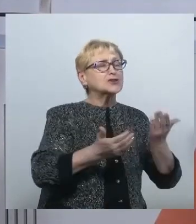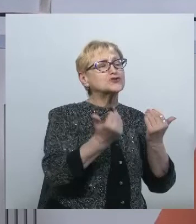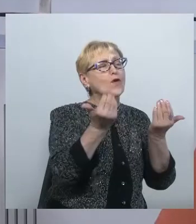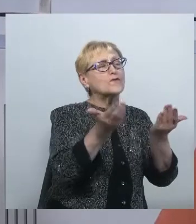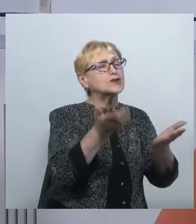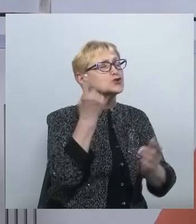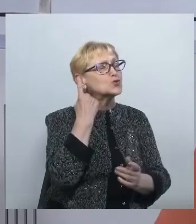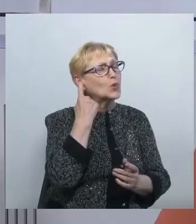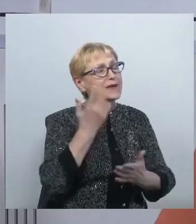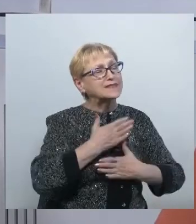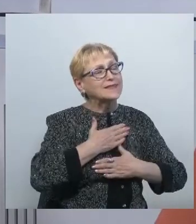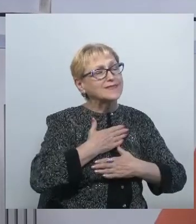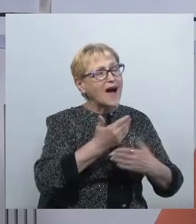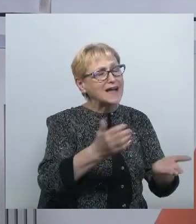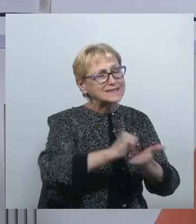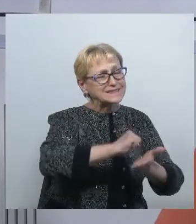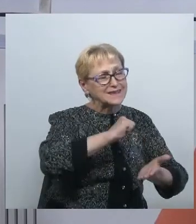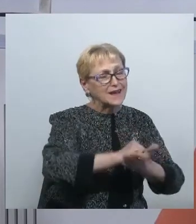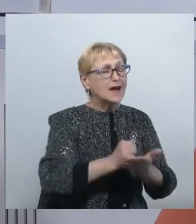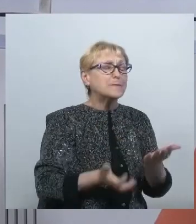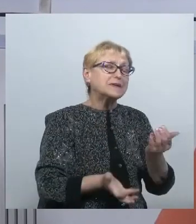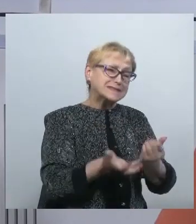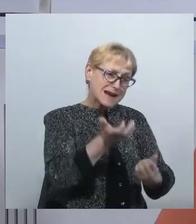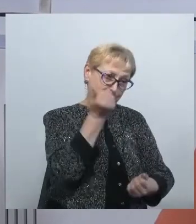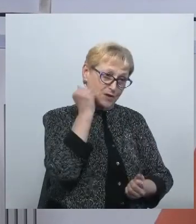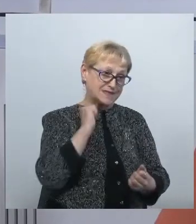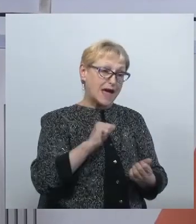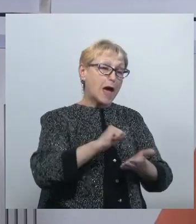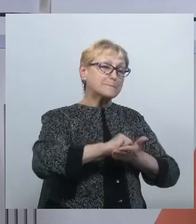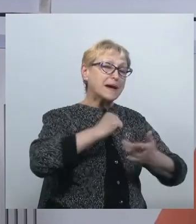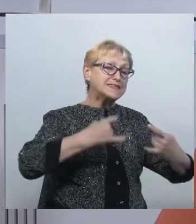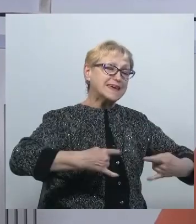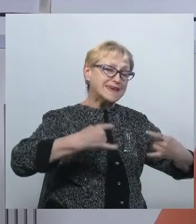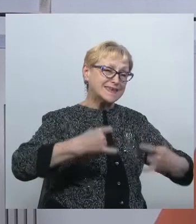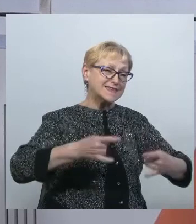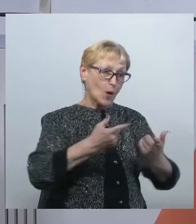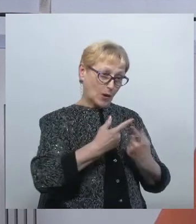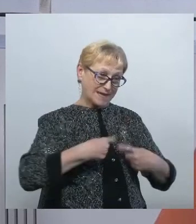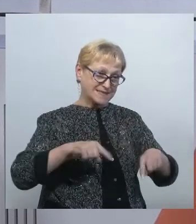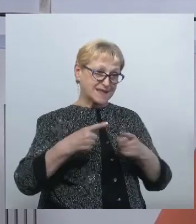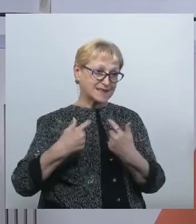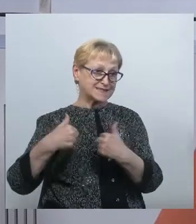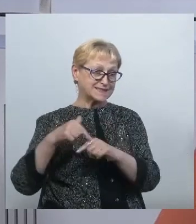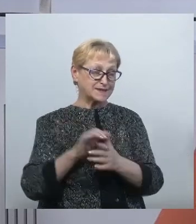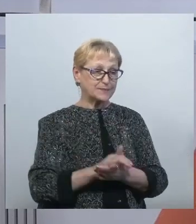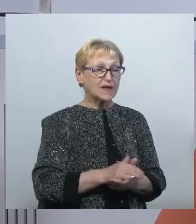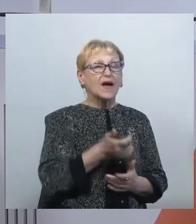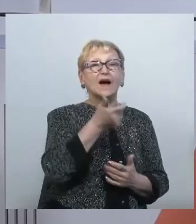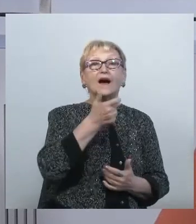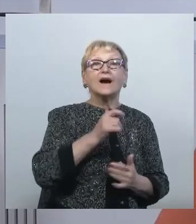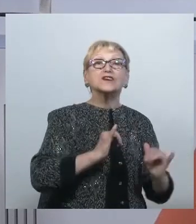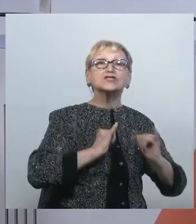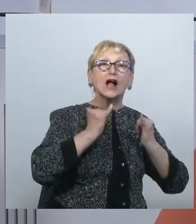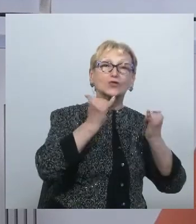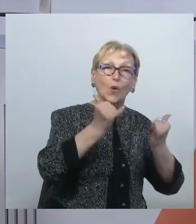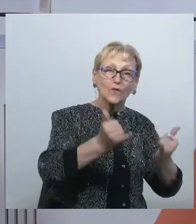this chance, please support Ukrainian media organizations. Dear colleagues, I'm really grateful to